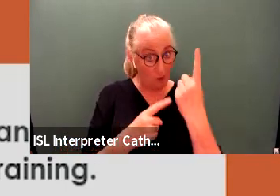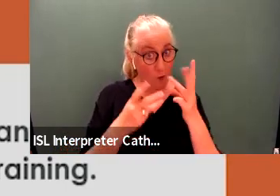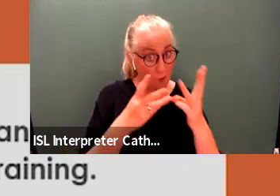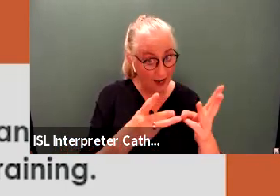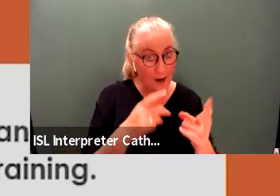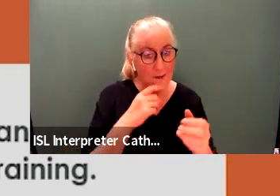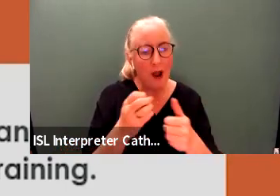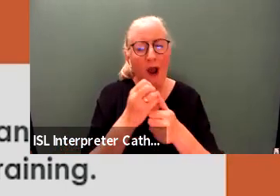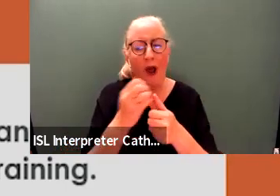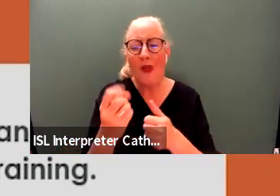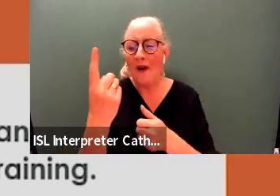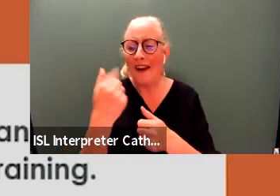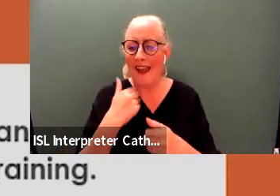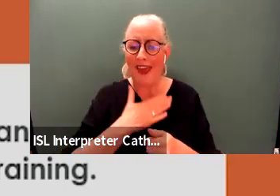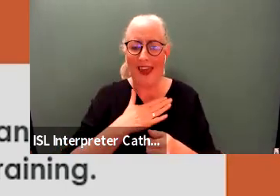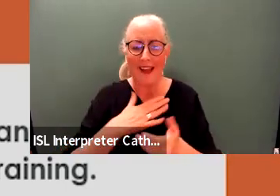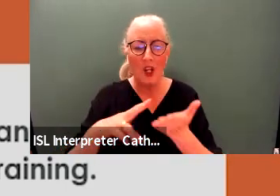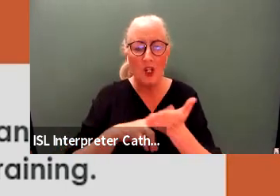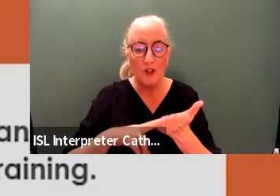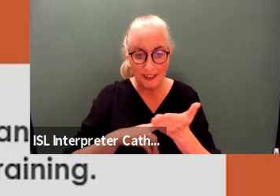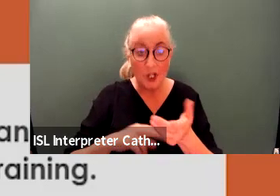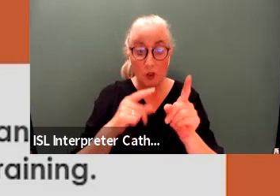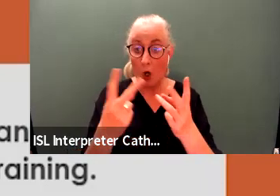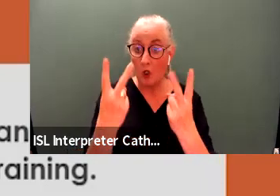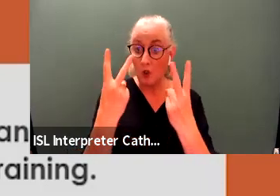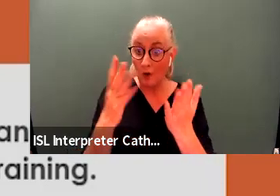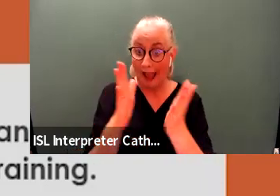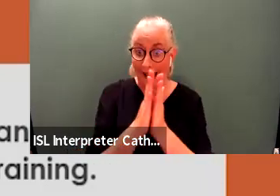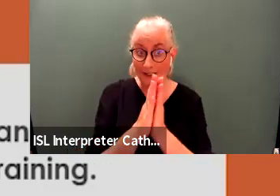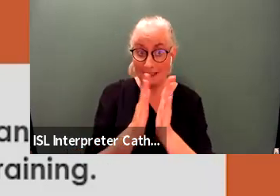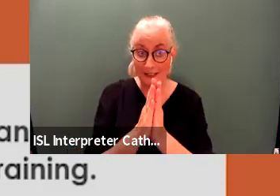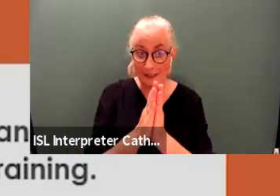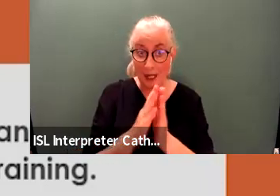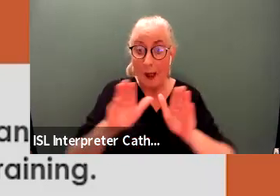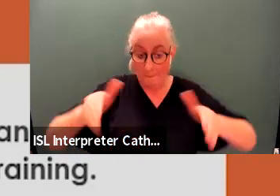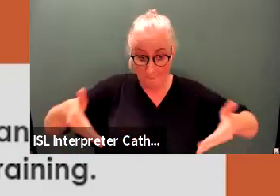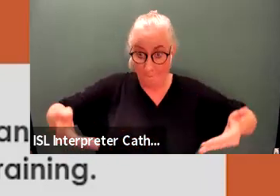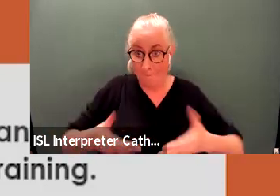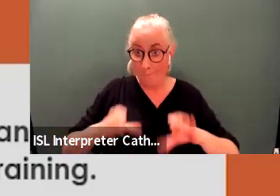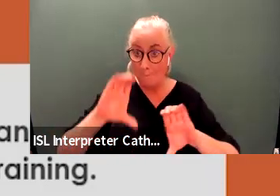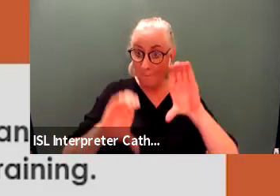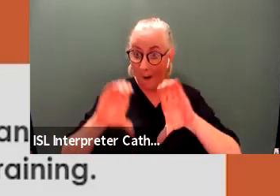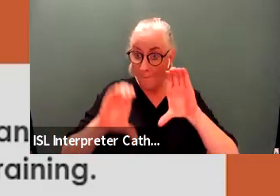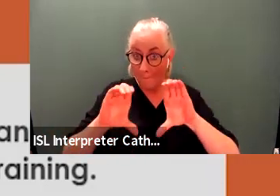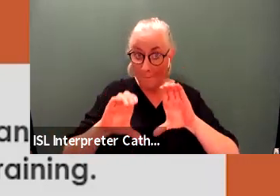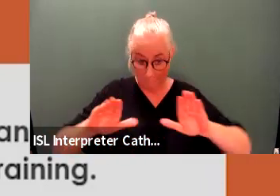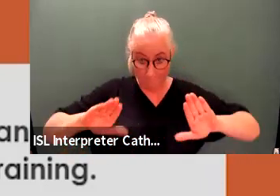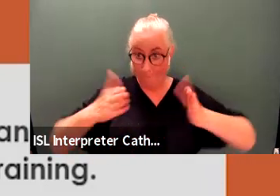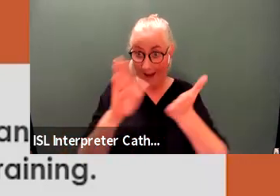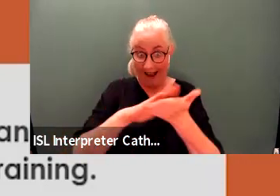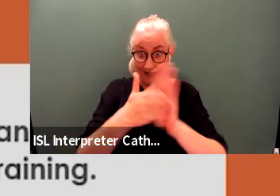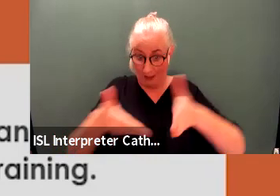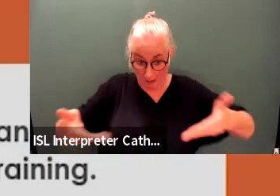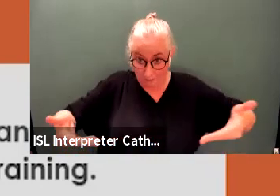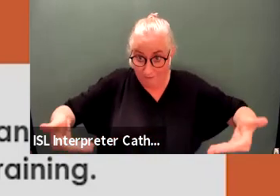another cue I like to use, if you get your two hands and just pop your hands underneath your bottom, so your two sitting bones are on your hands.